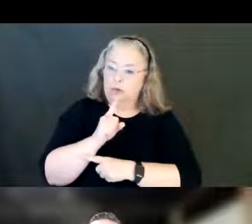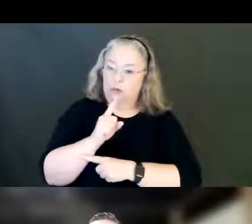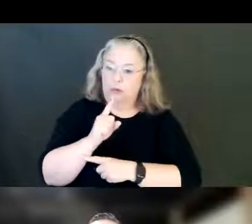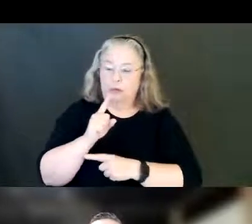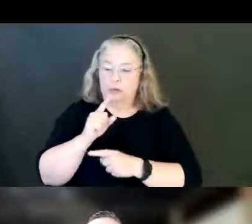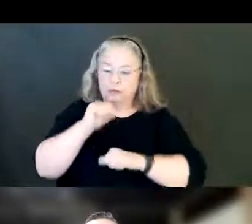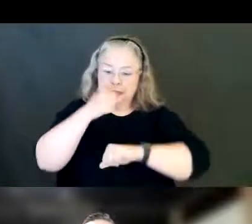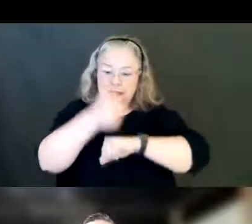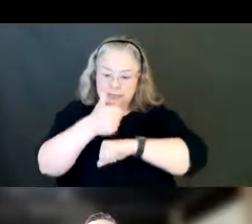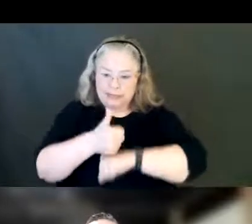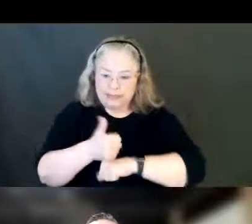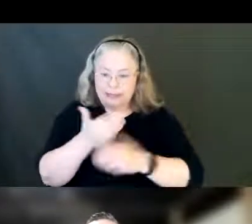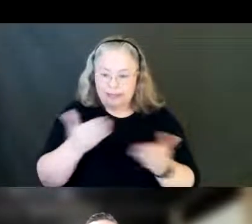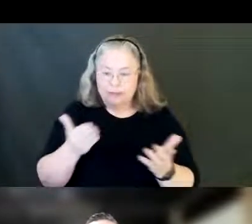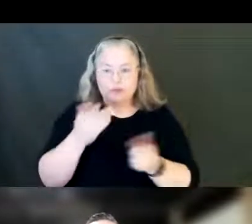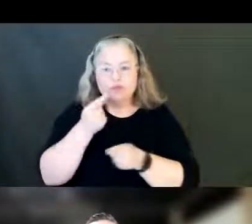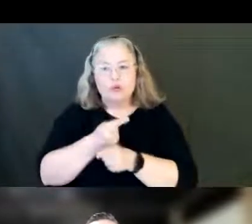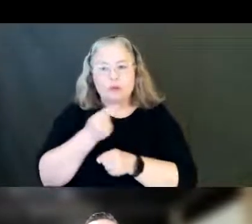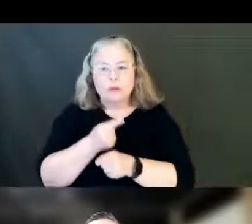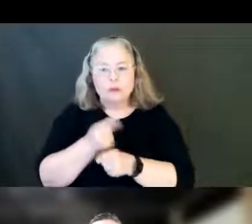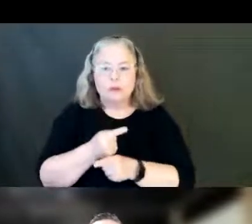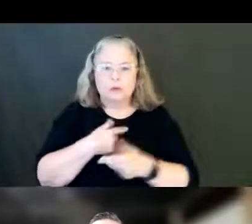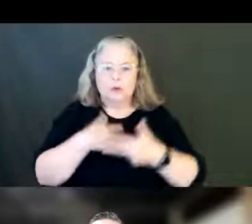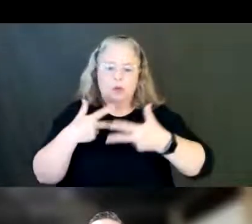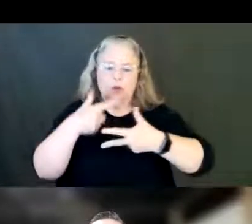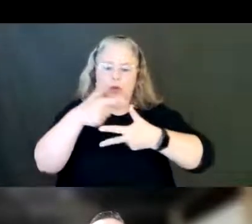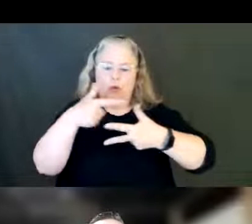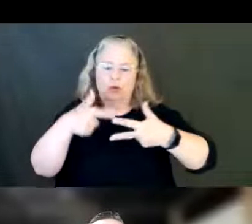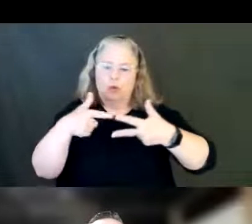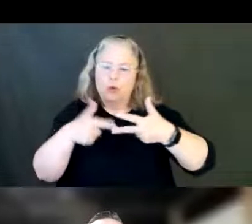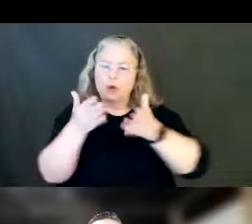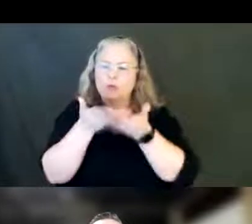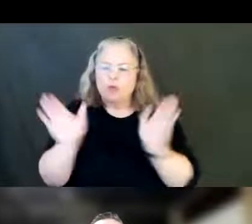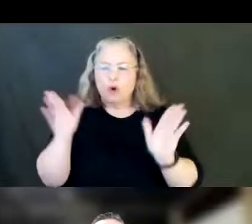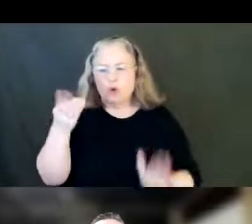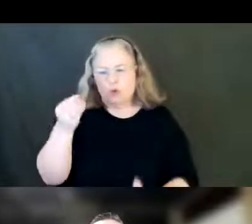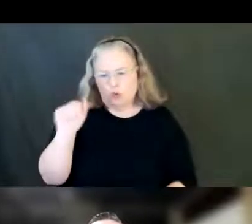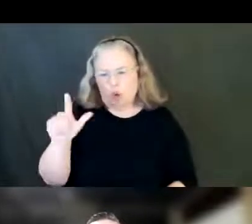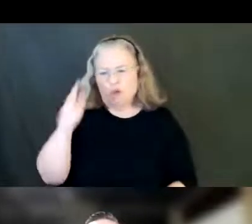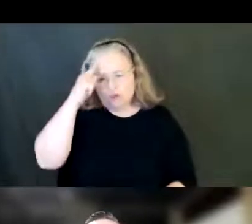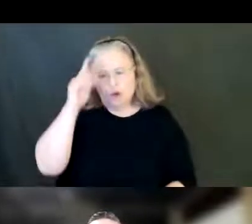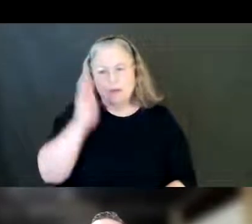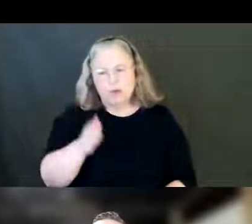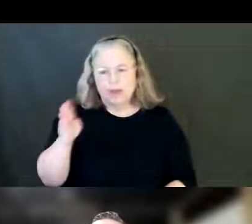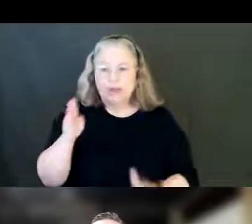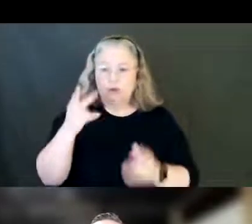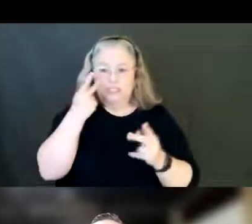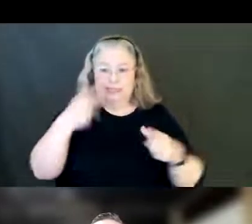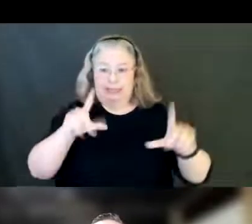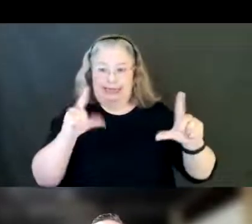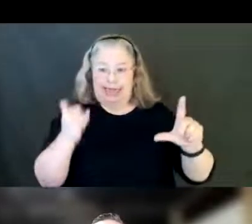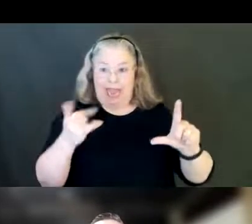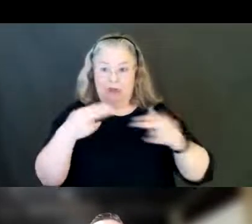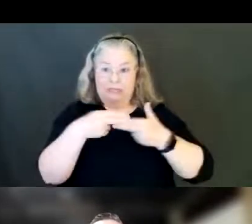things properly, we have 3 broad goals for Brilliant Beginnings. And so that's what you see on the screen